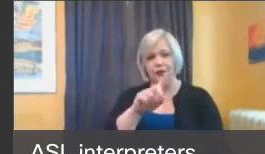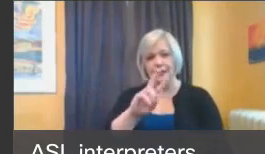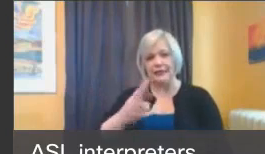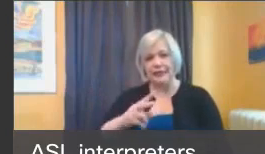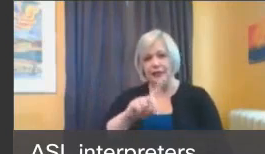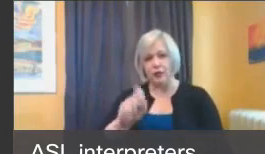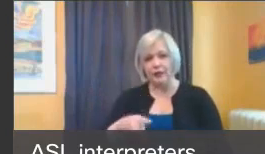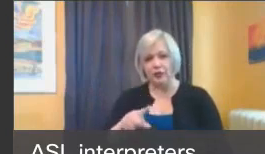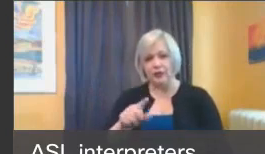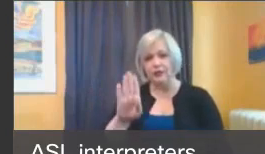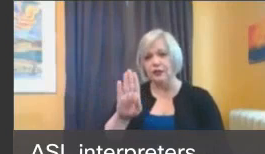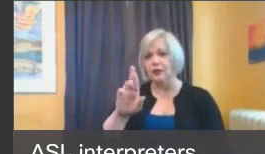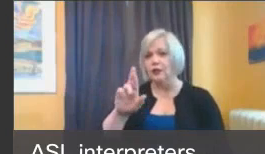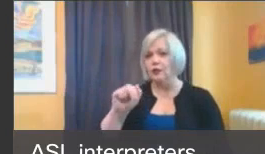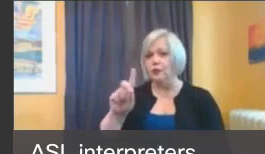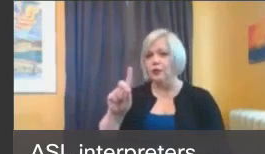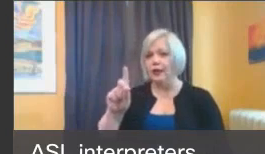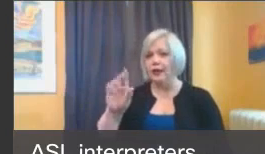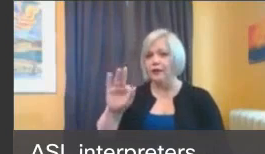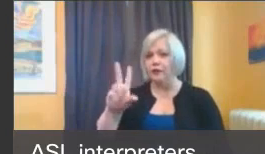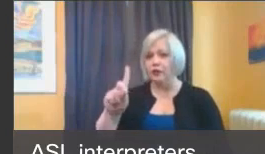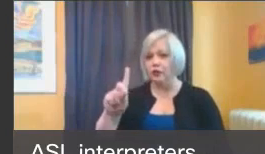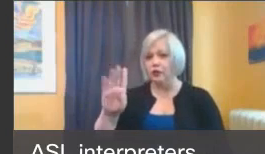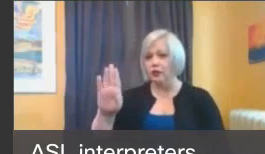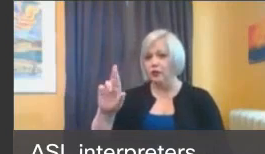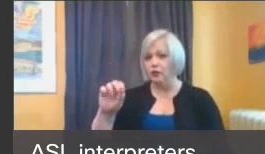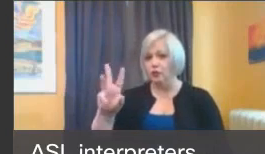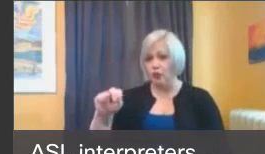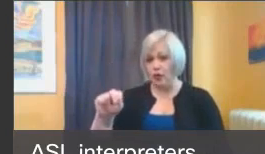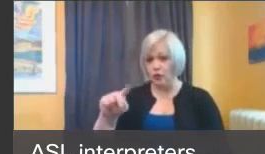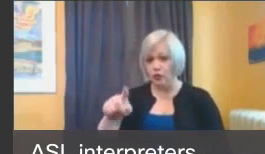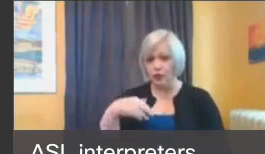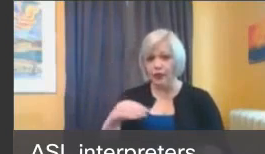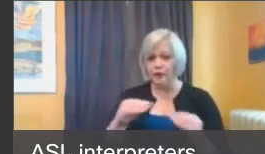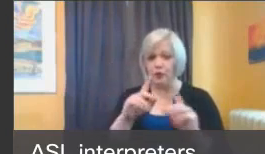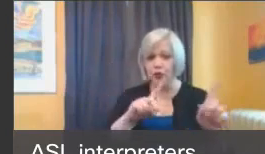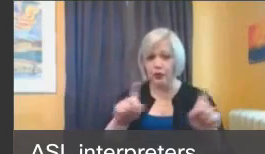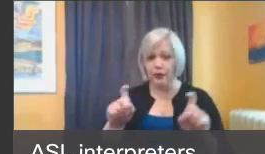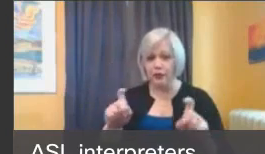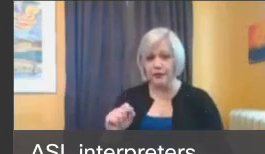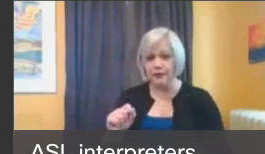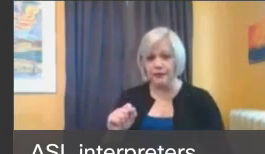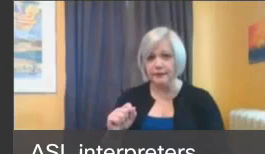question, Bradford Brown. Mr. Brown, would you like to ask any further questions?